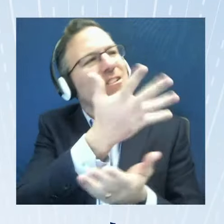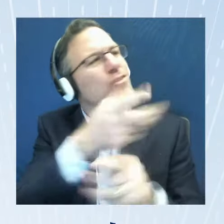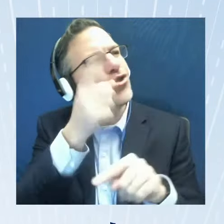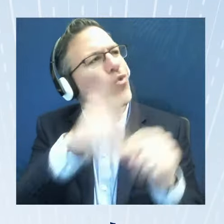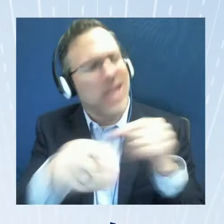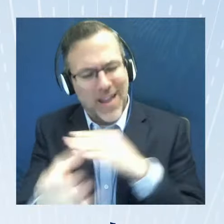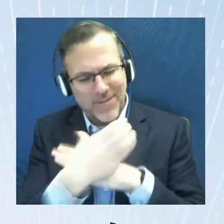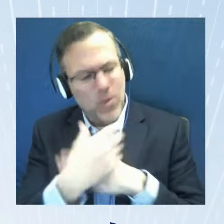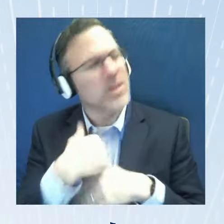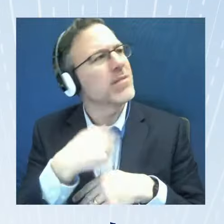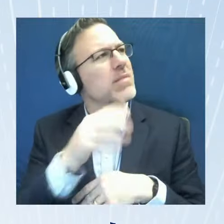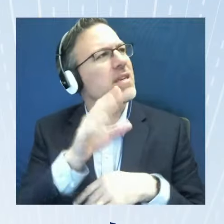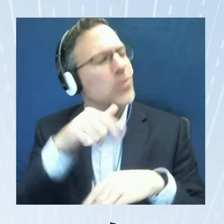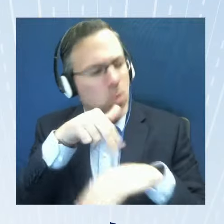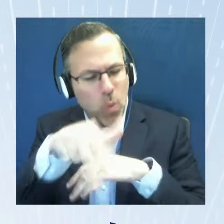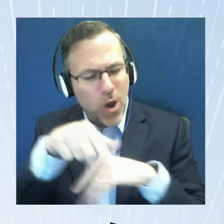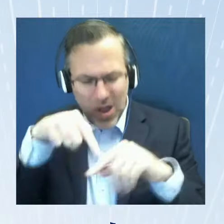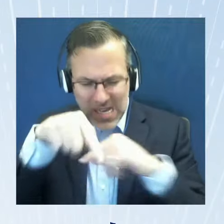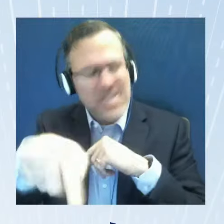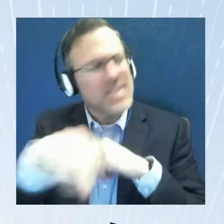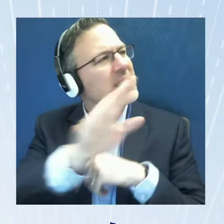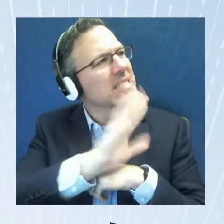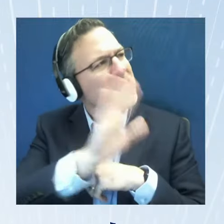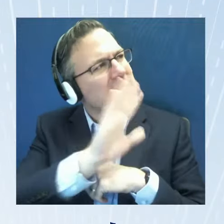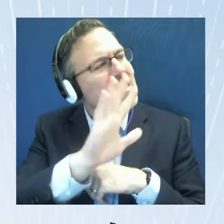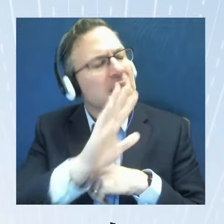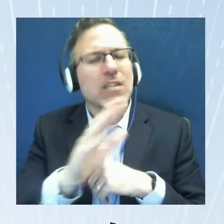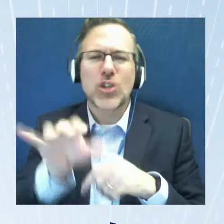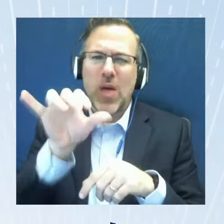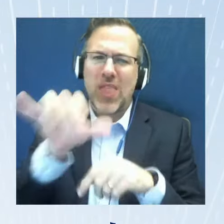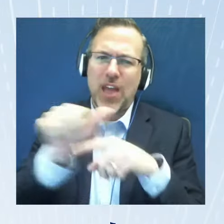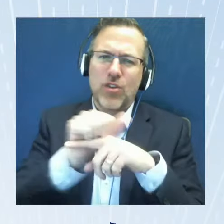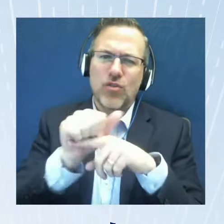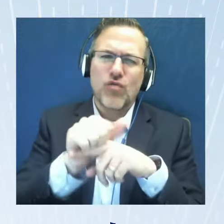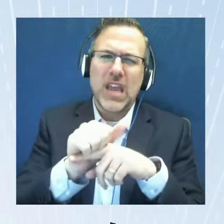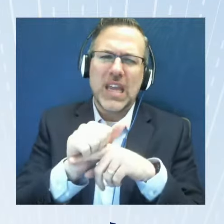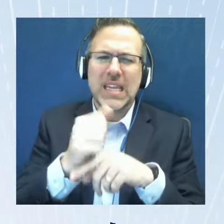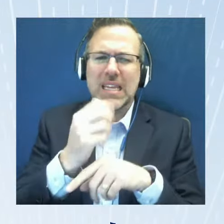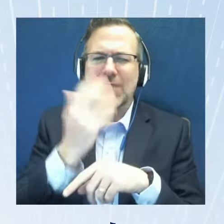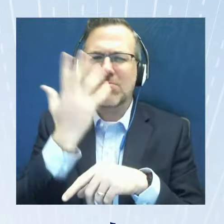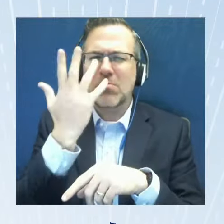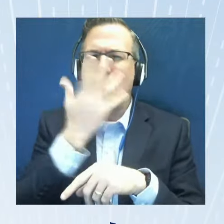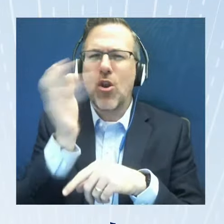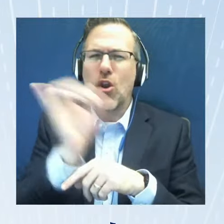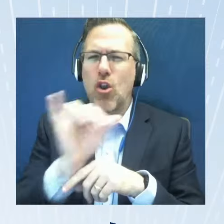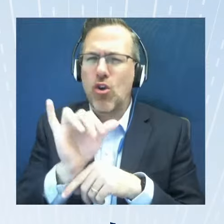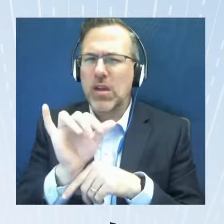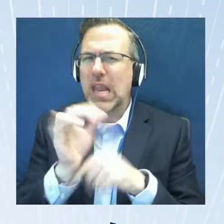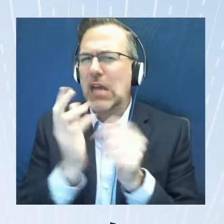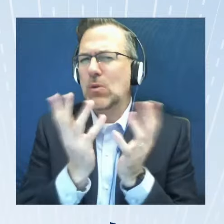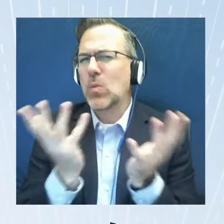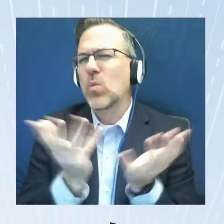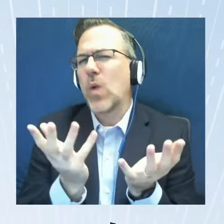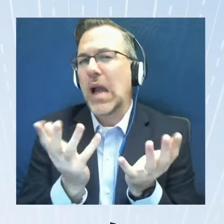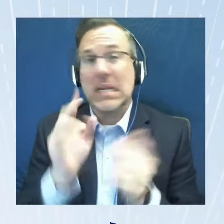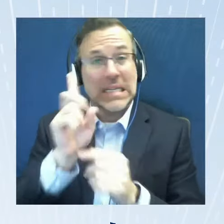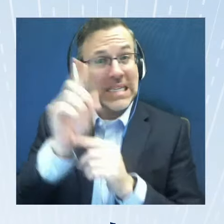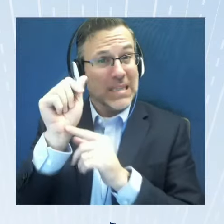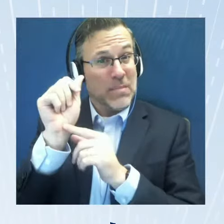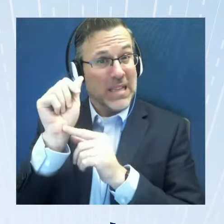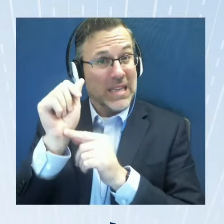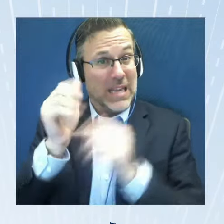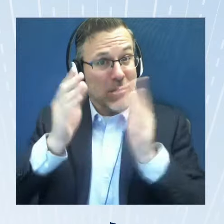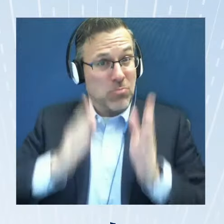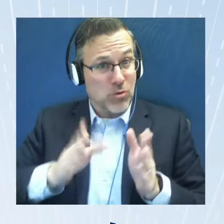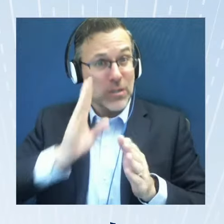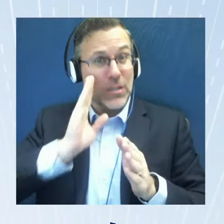is the training going to look like, and is it going to be training by the disability community, which is so significantly